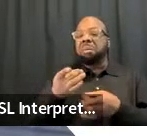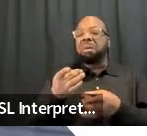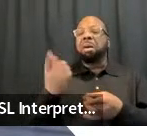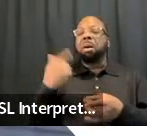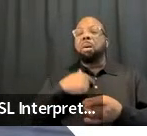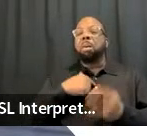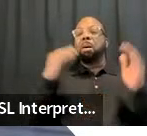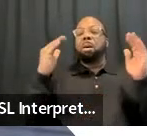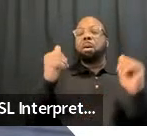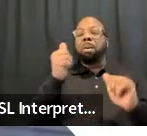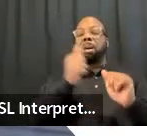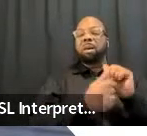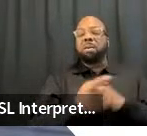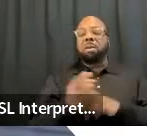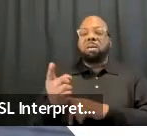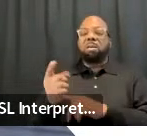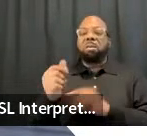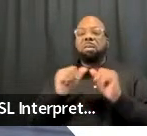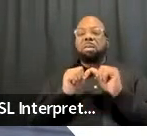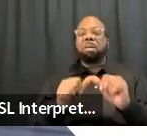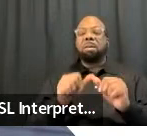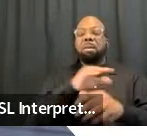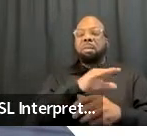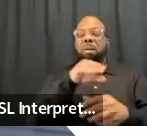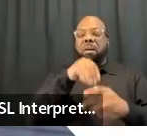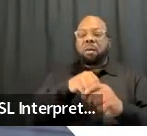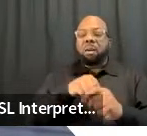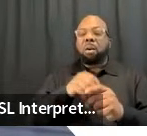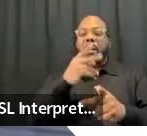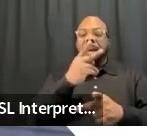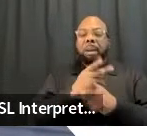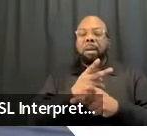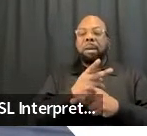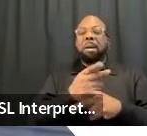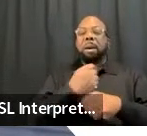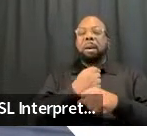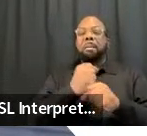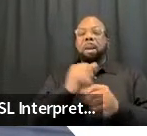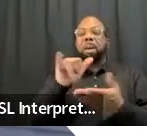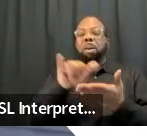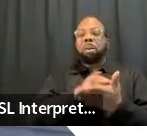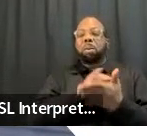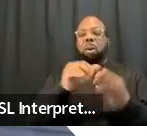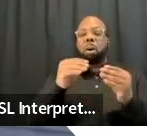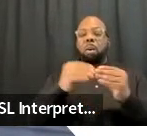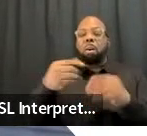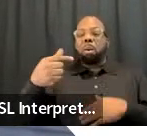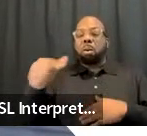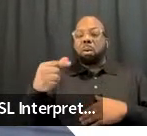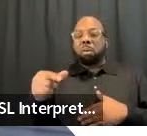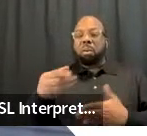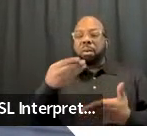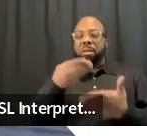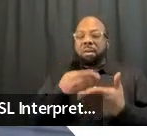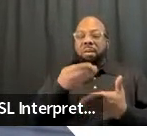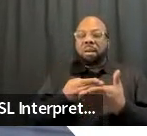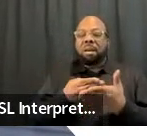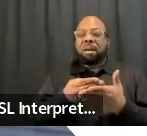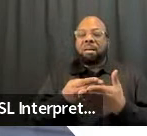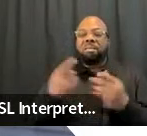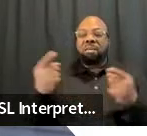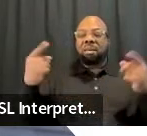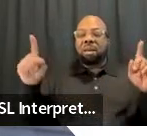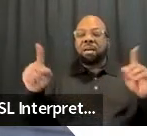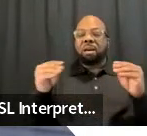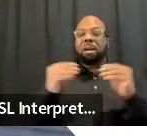hope that each of you will continue to be involved to help us keep and make New York more green, equitable, prosperous, and more